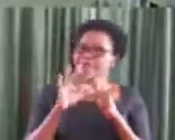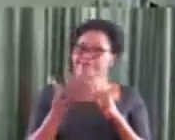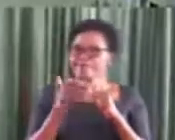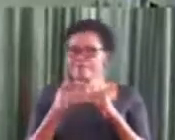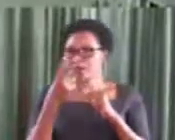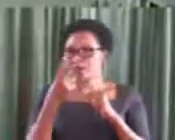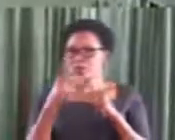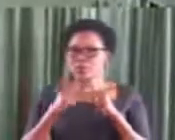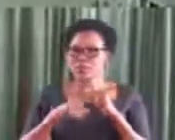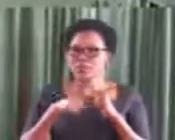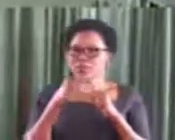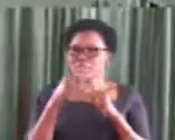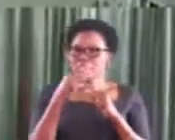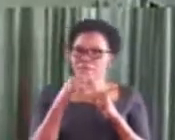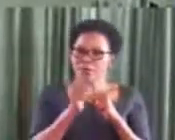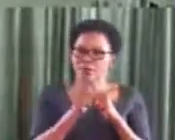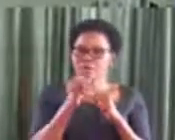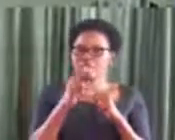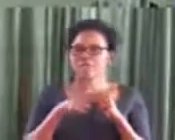265.7, the one